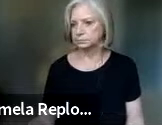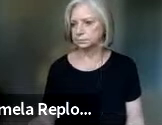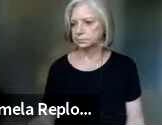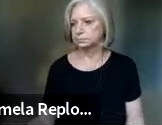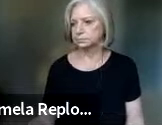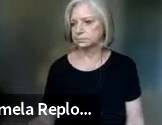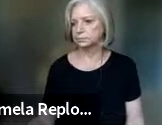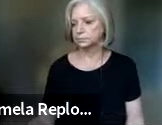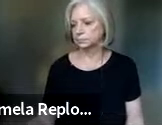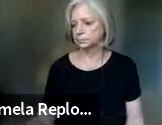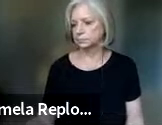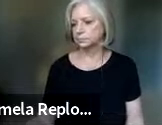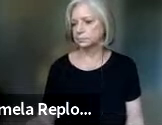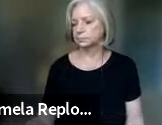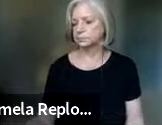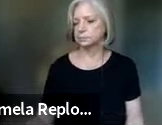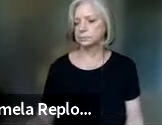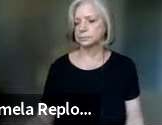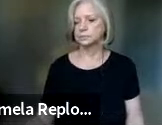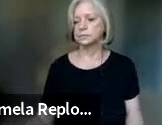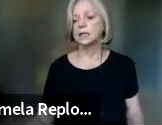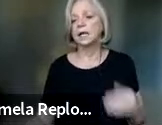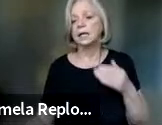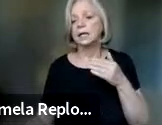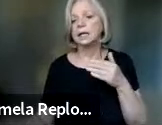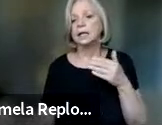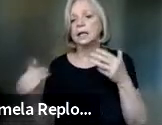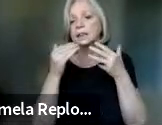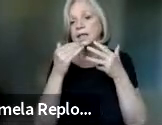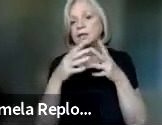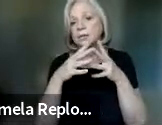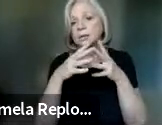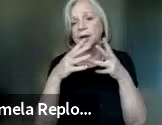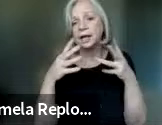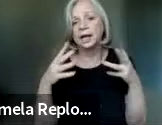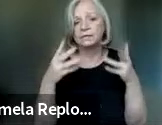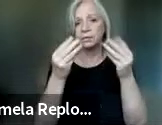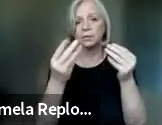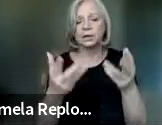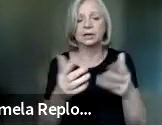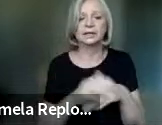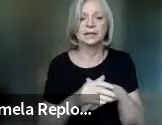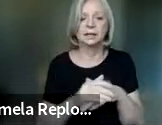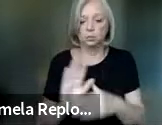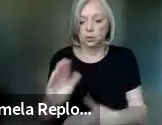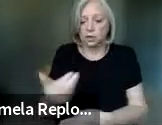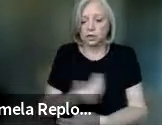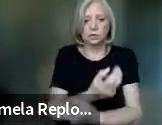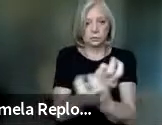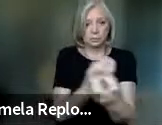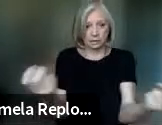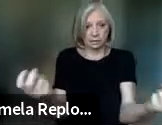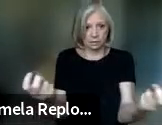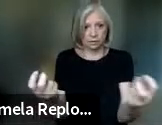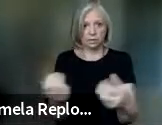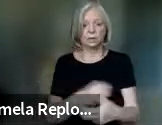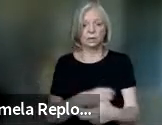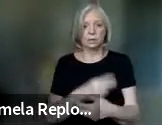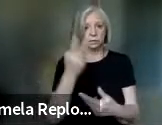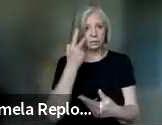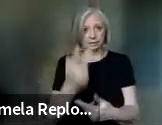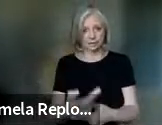Thank you to everyone for their opening remarks. As we get ready to introduce our panel, we're going to have, as you can see, three folks here this